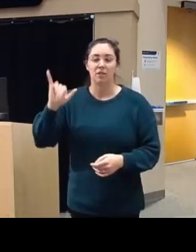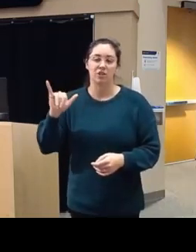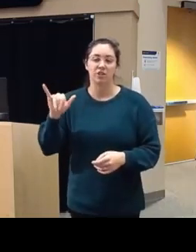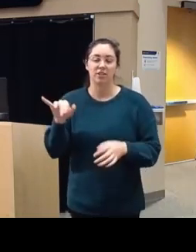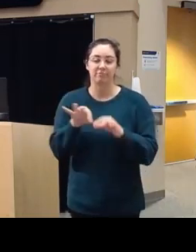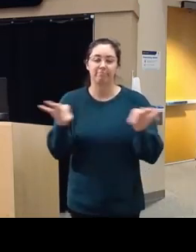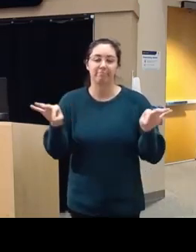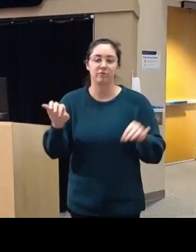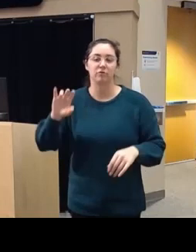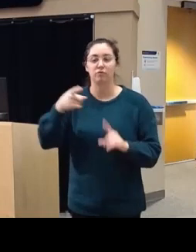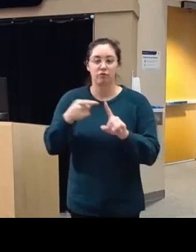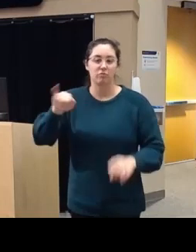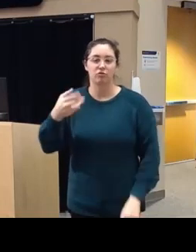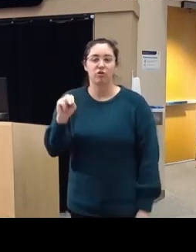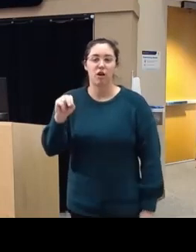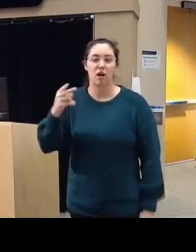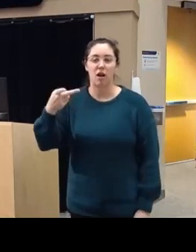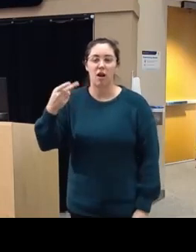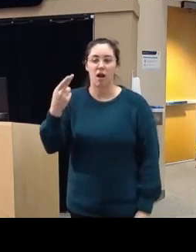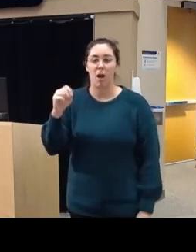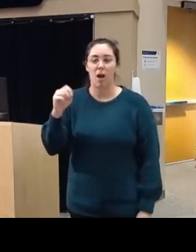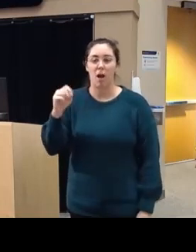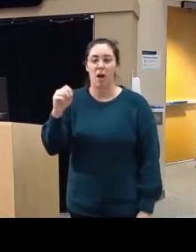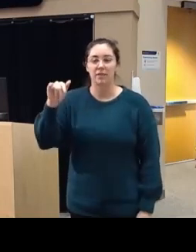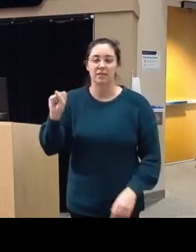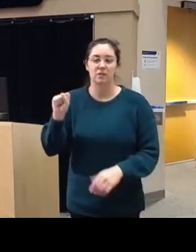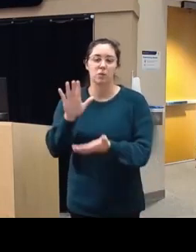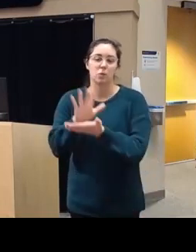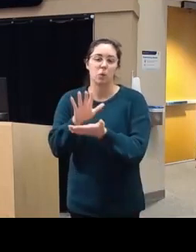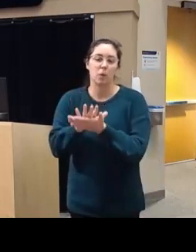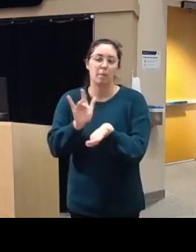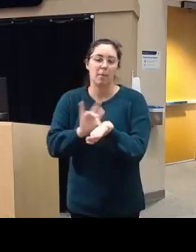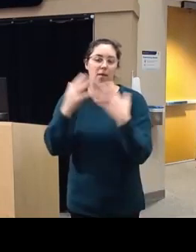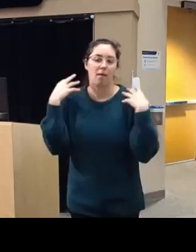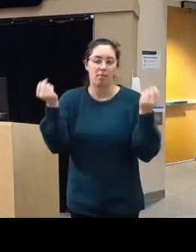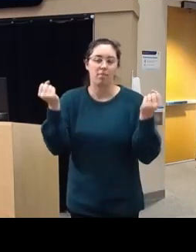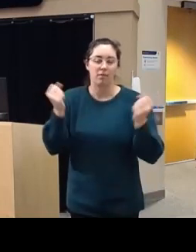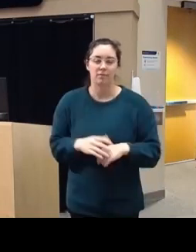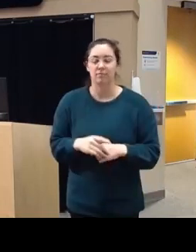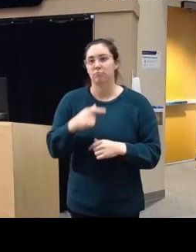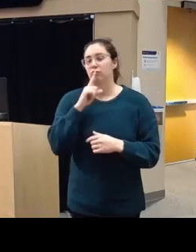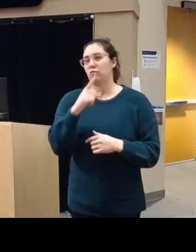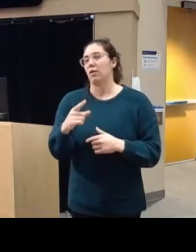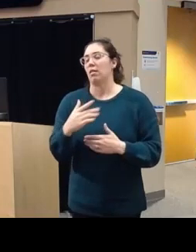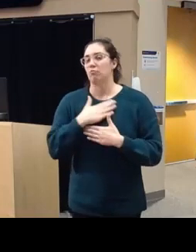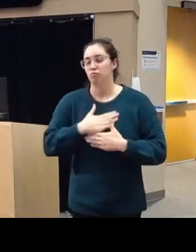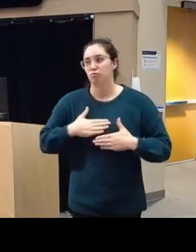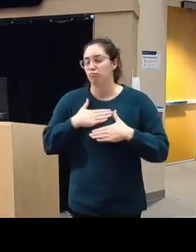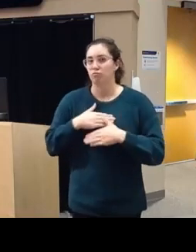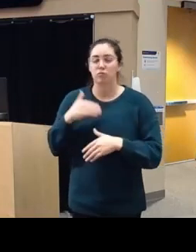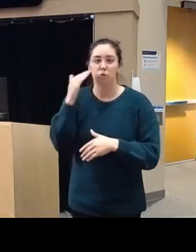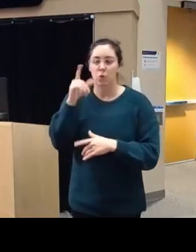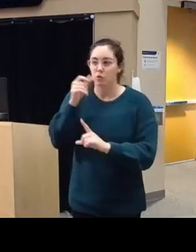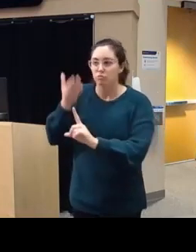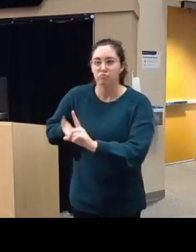and management at the Johns Hopkins Bloomberg School of Public Health. And I've had the privilege of getting to know her, oh gosh, the